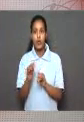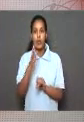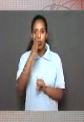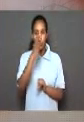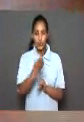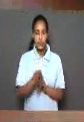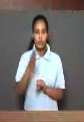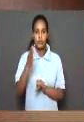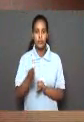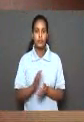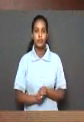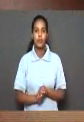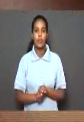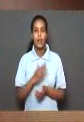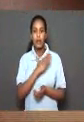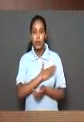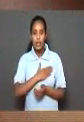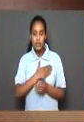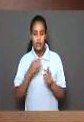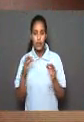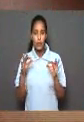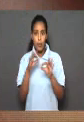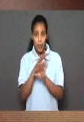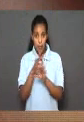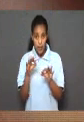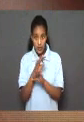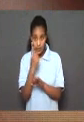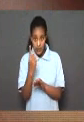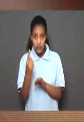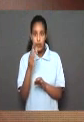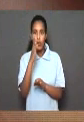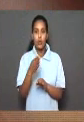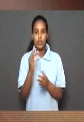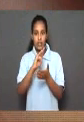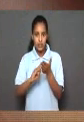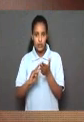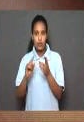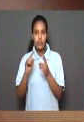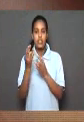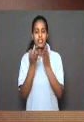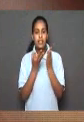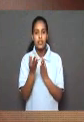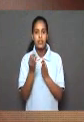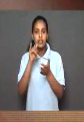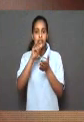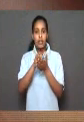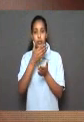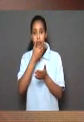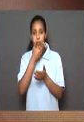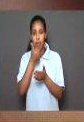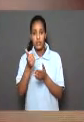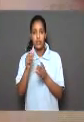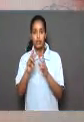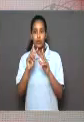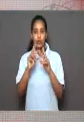blocks. Please match each block listed here to the description that best suits